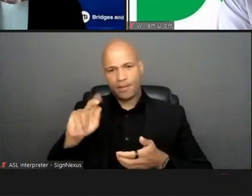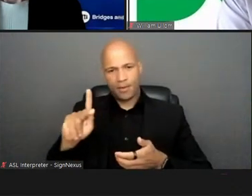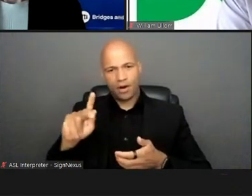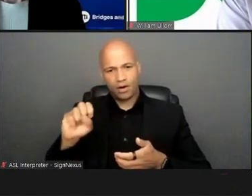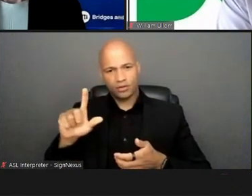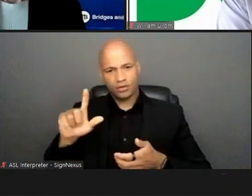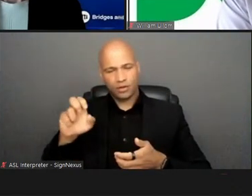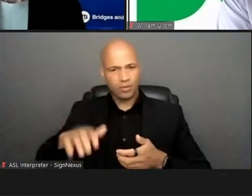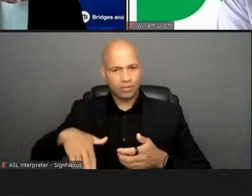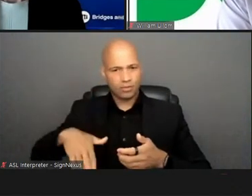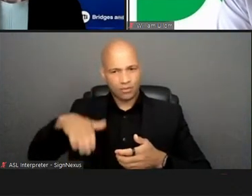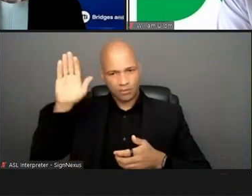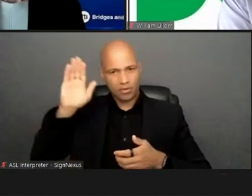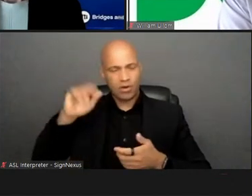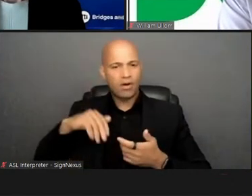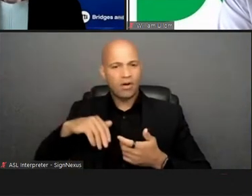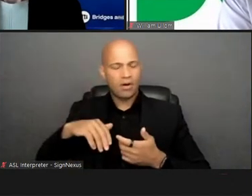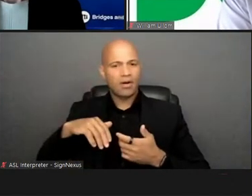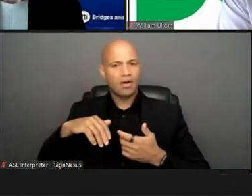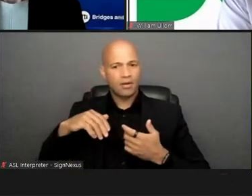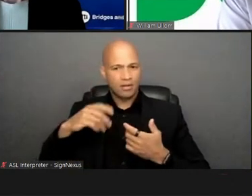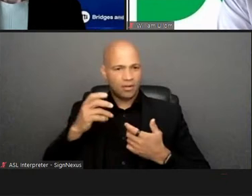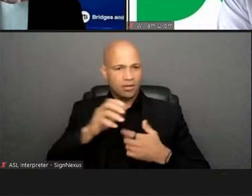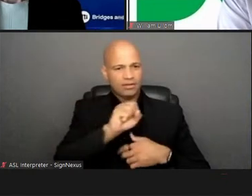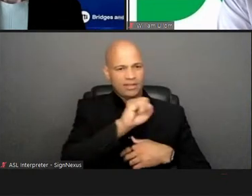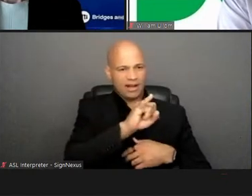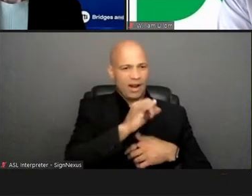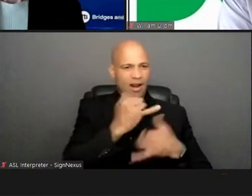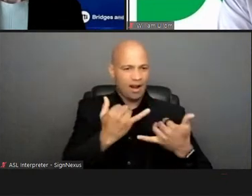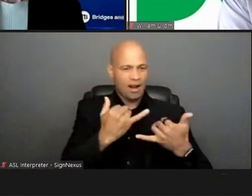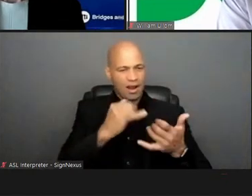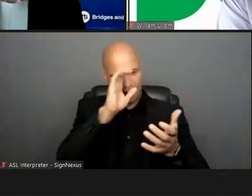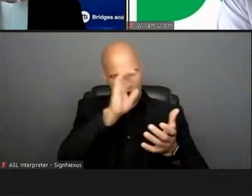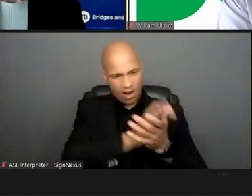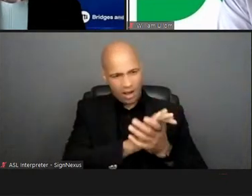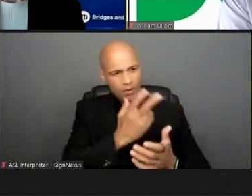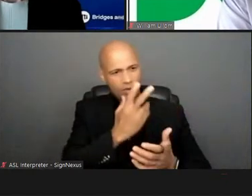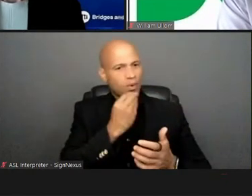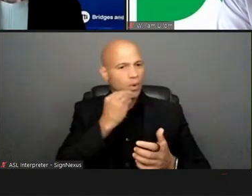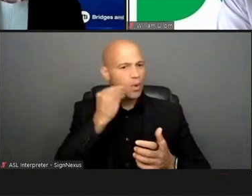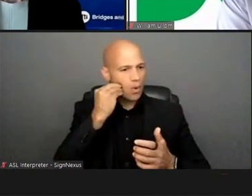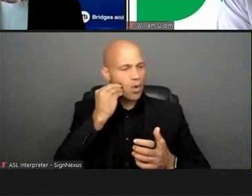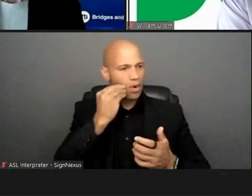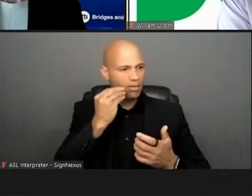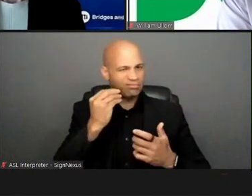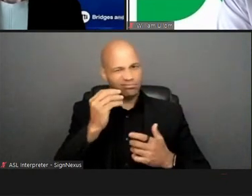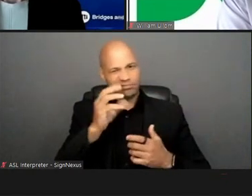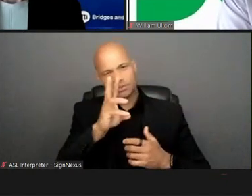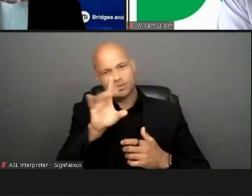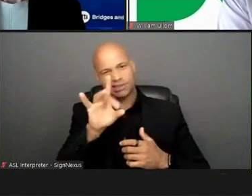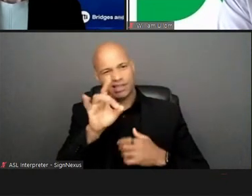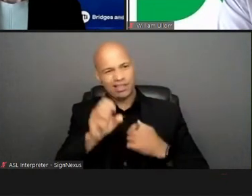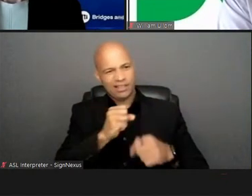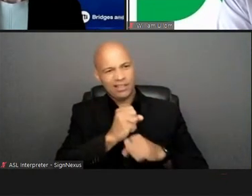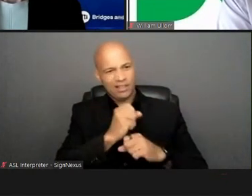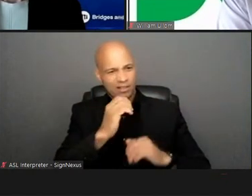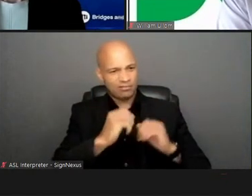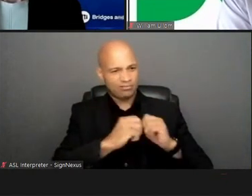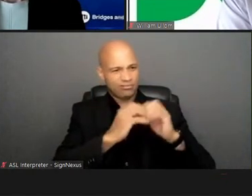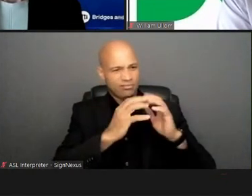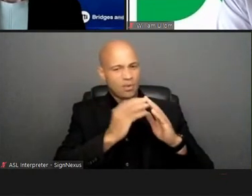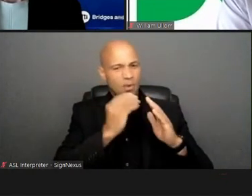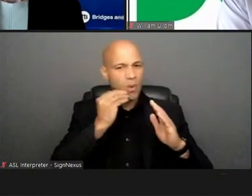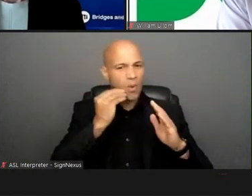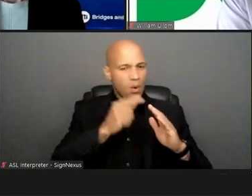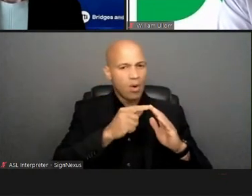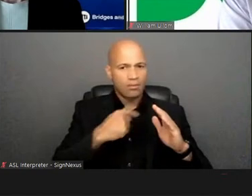I now live in Duncan Hills Staten Island with my husband and three children in a home that has been in his family since it was built 68 years ago my heart bleeds